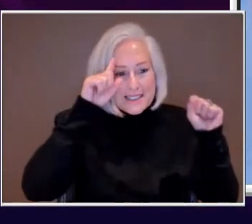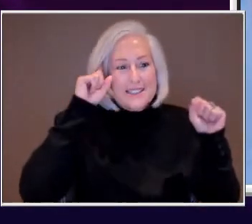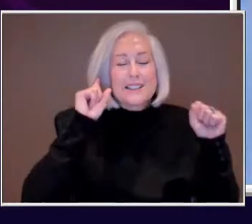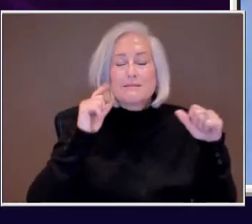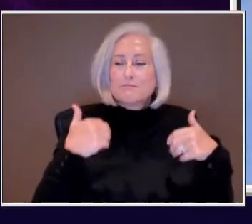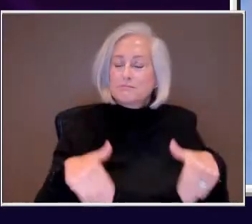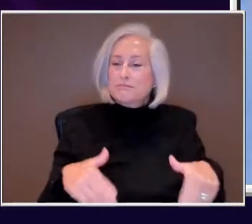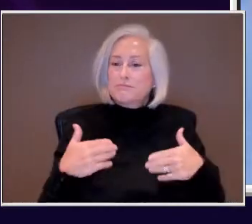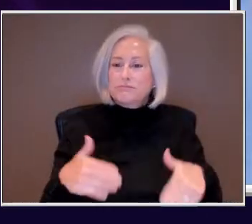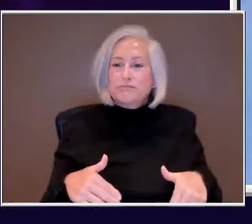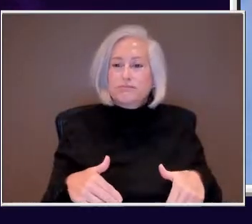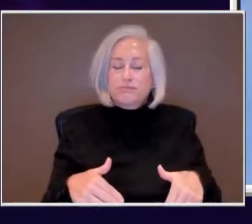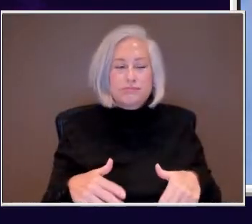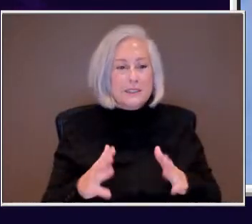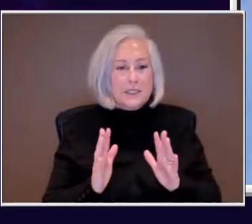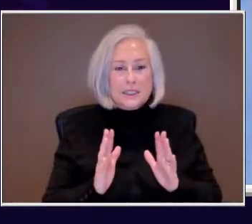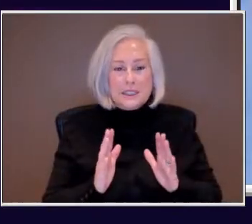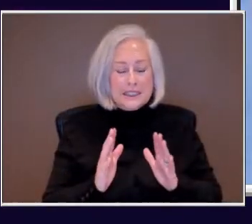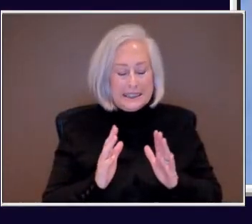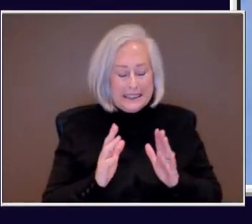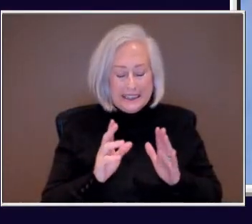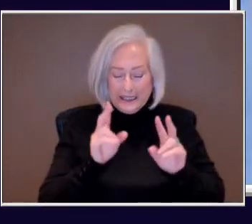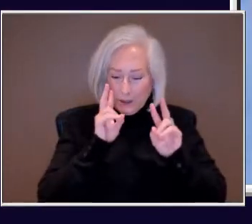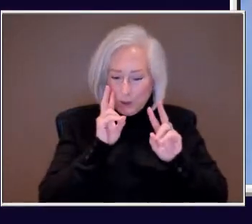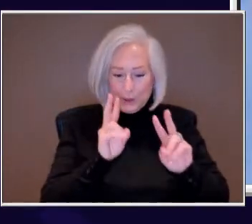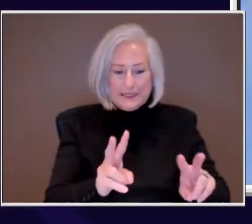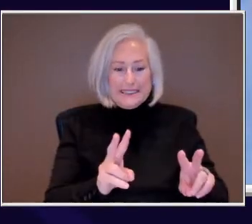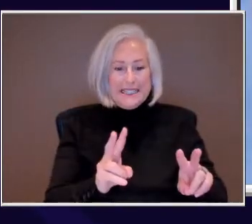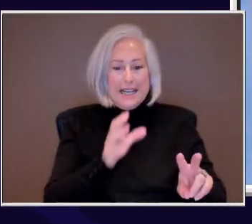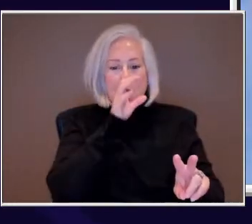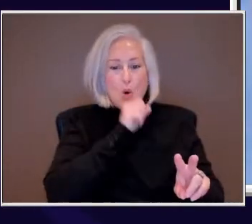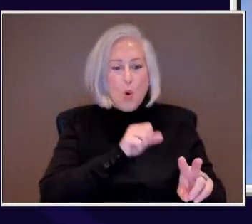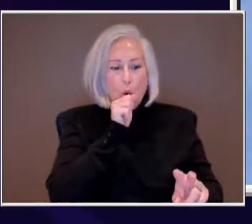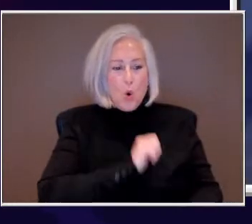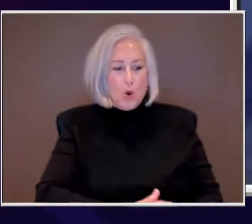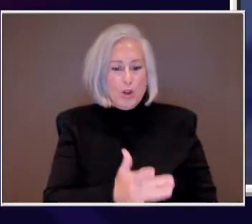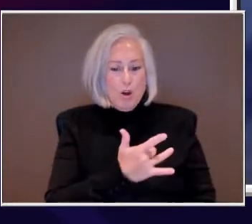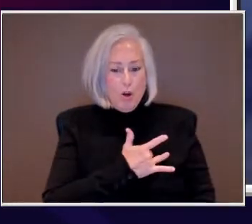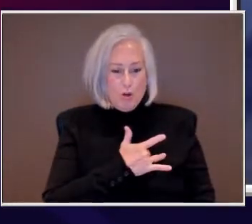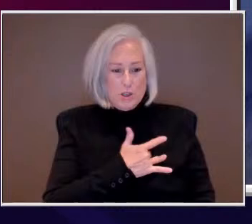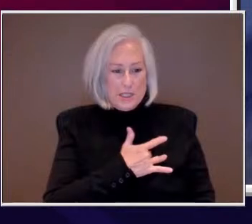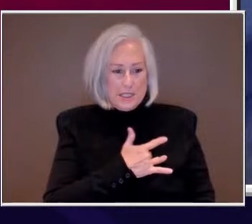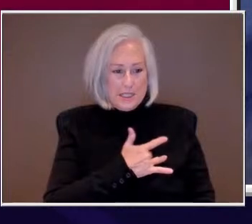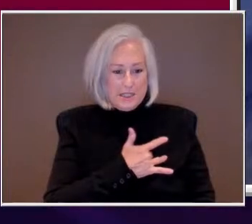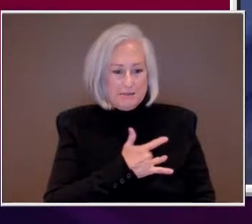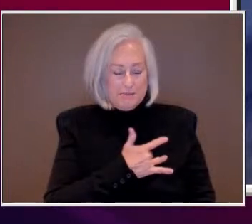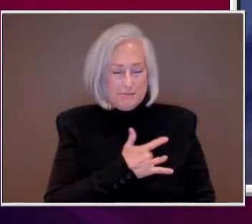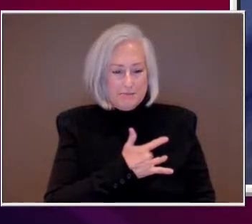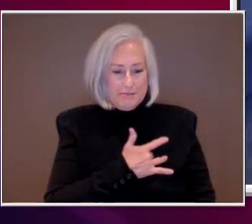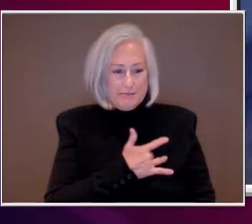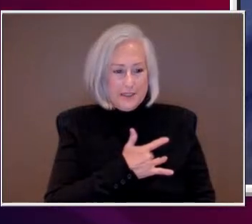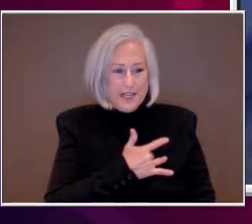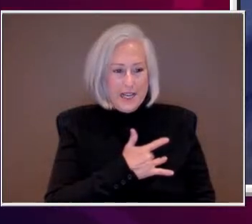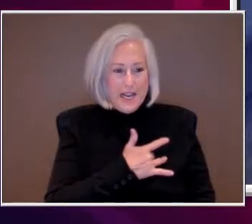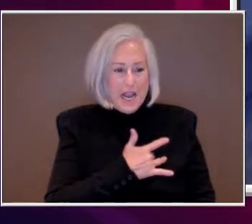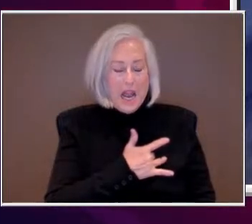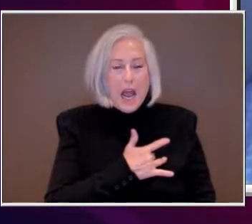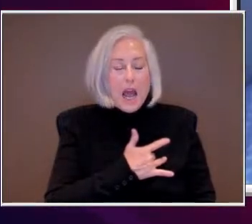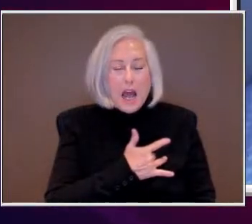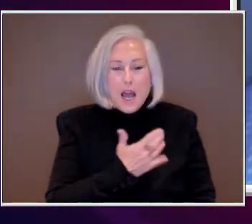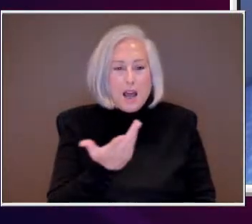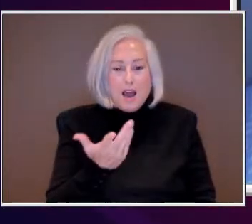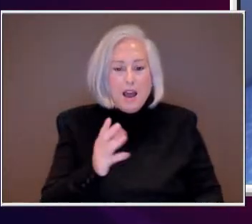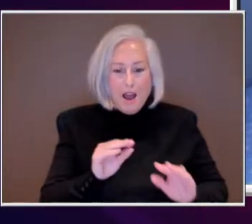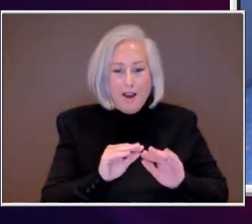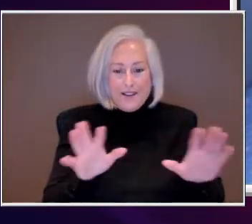but you know, to see the old heart, you know, it's. Obviously, you can see the limitations